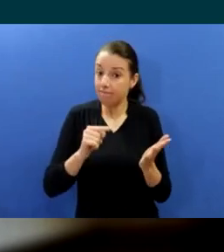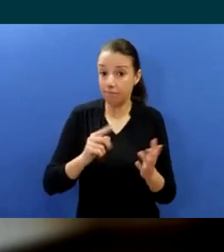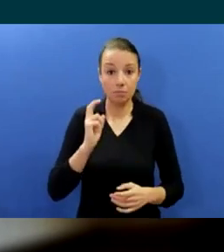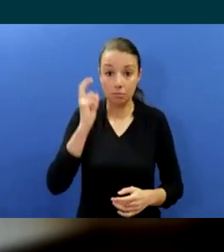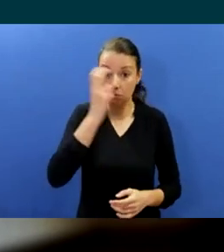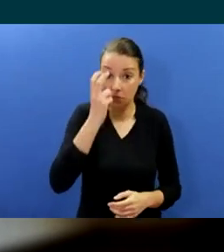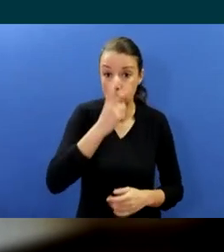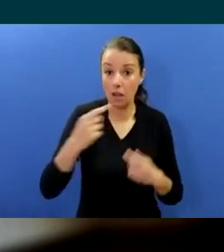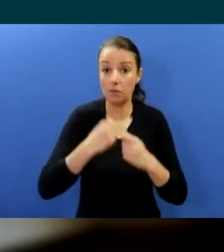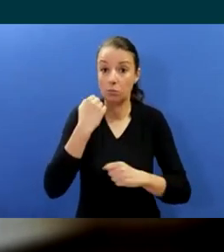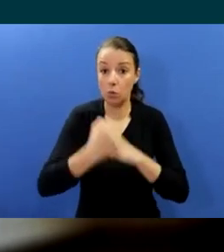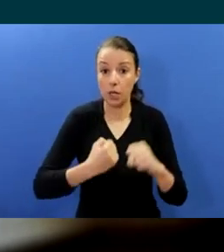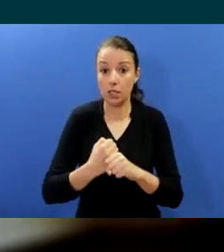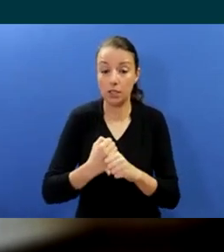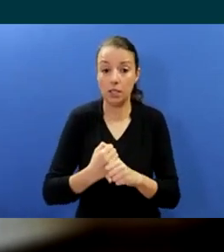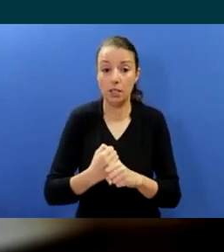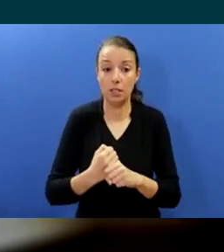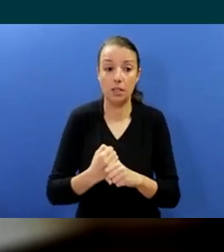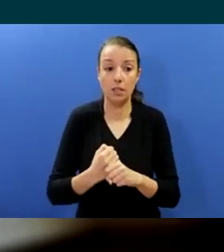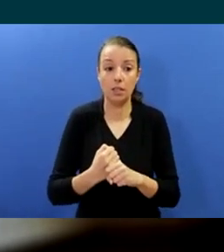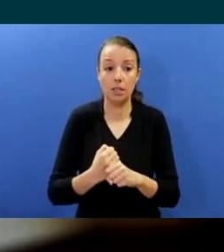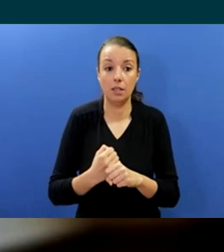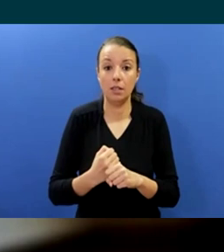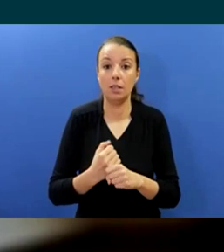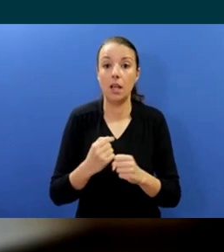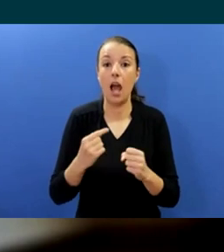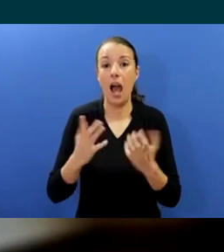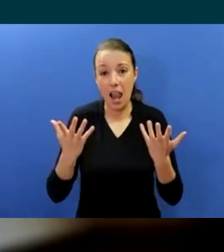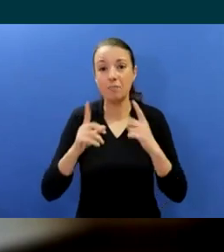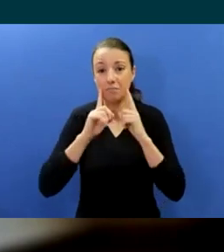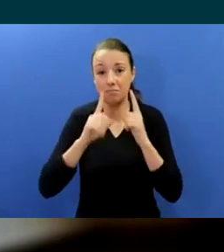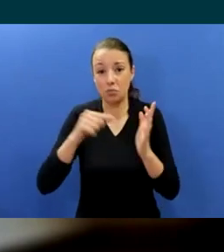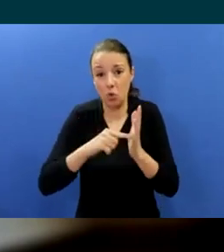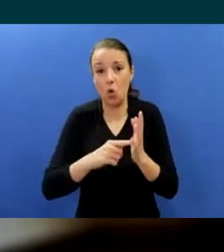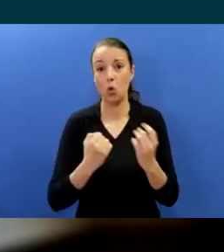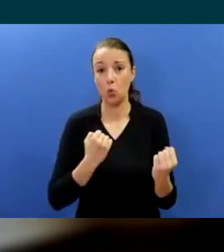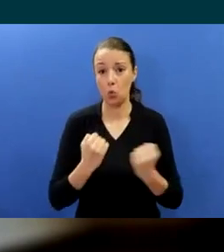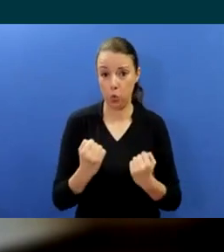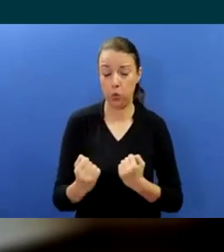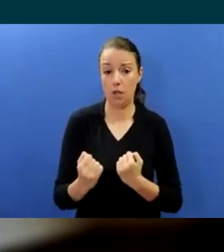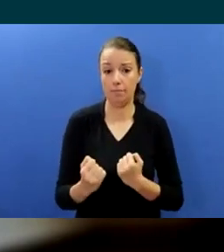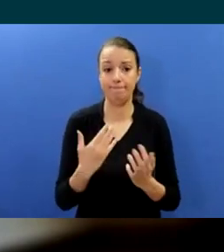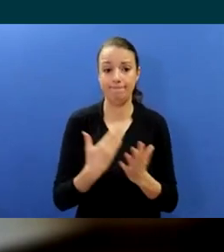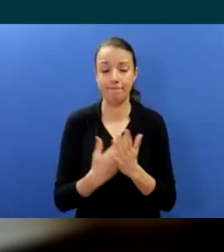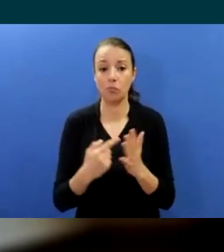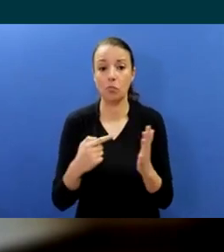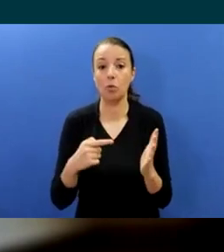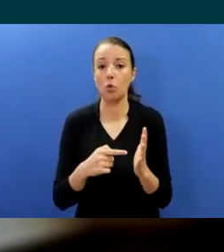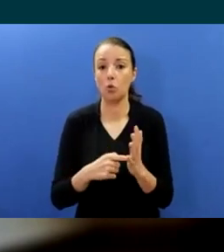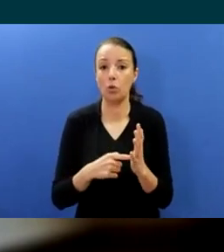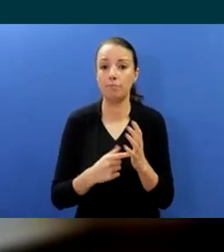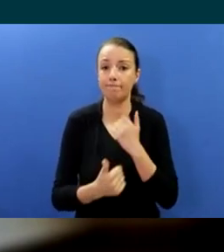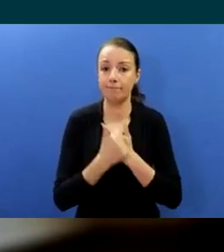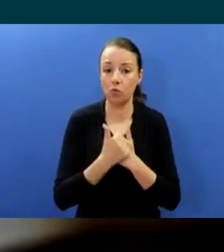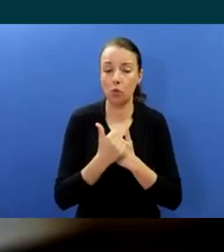cooperation, and this is already difficult. This is something that needs some work to get this